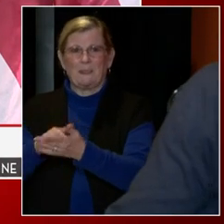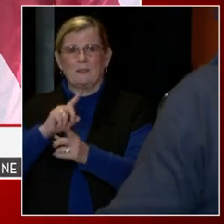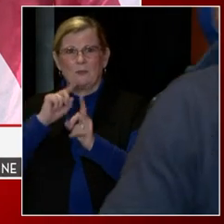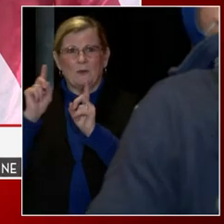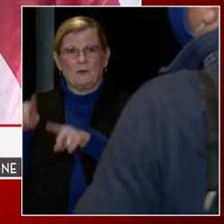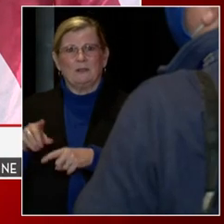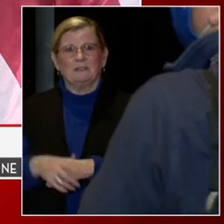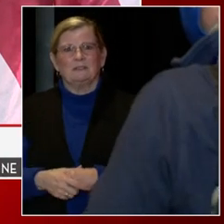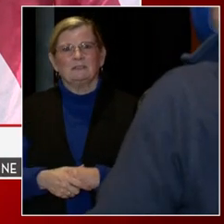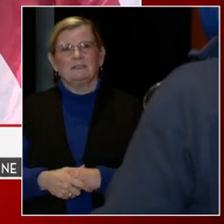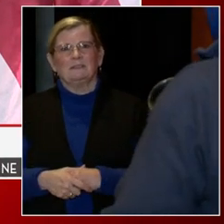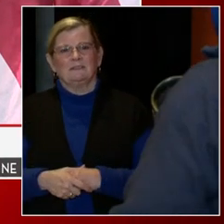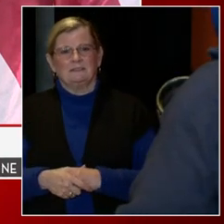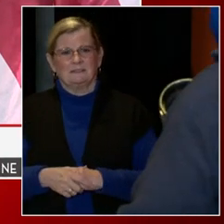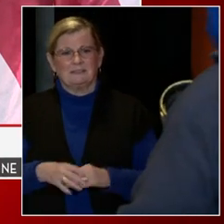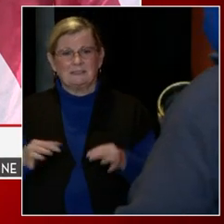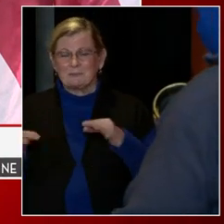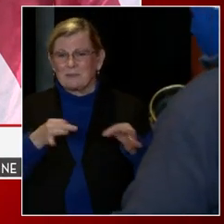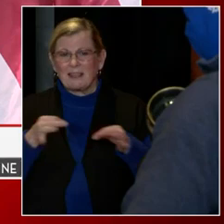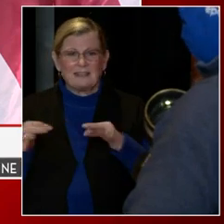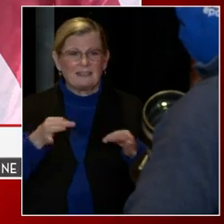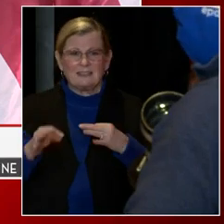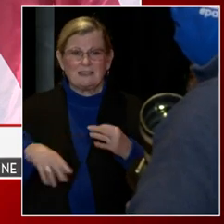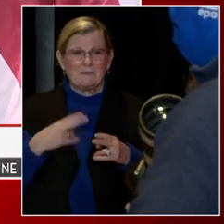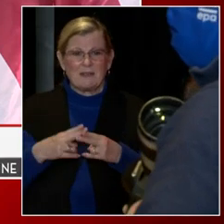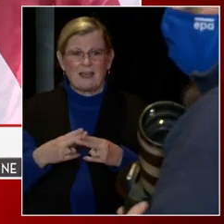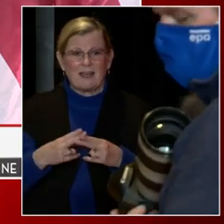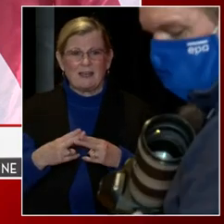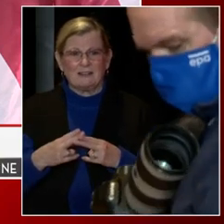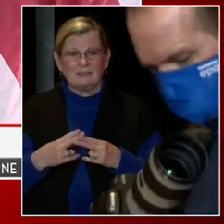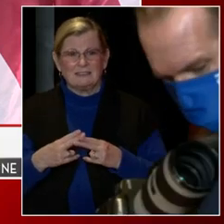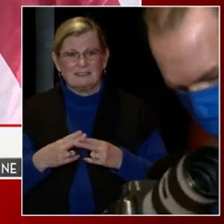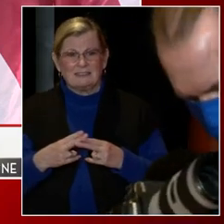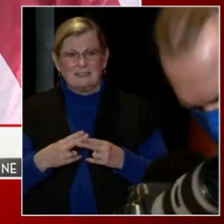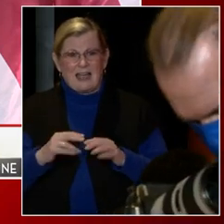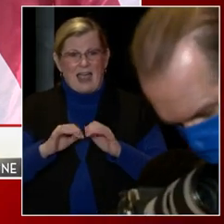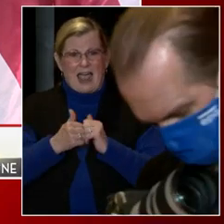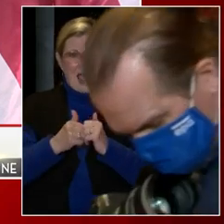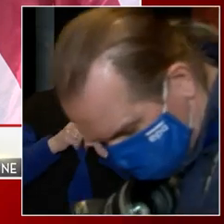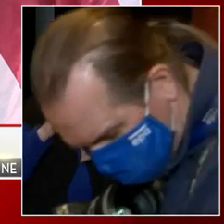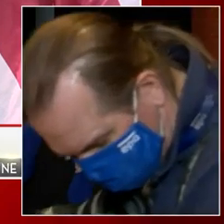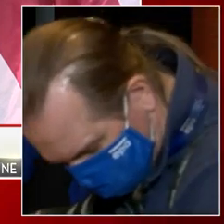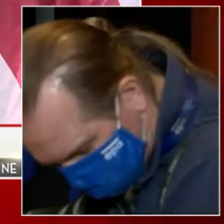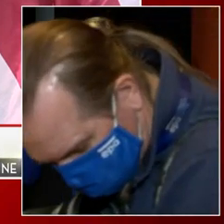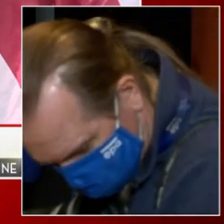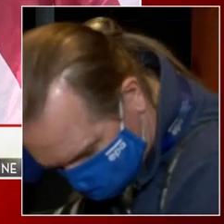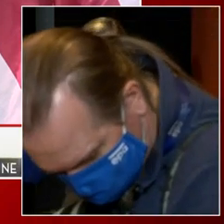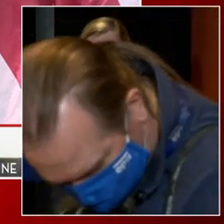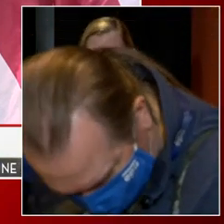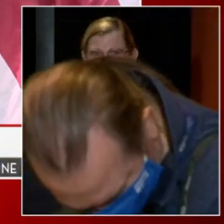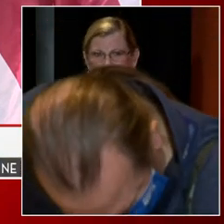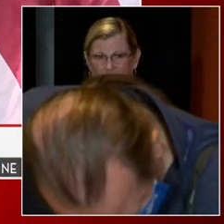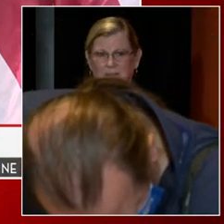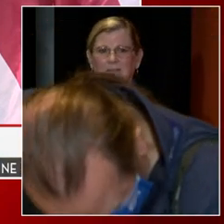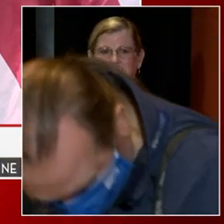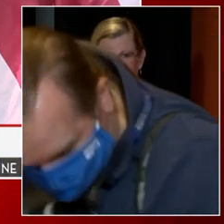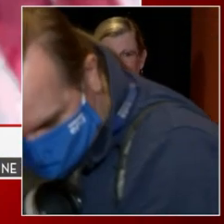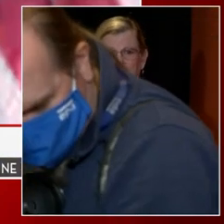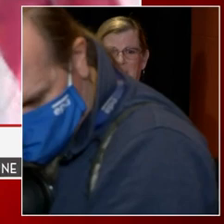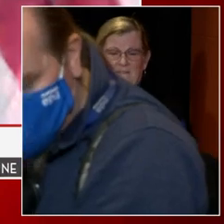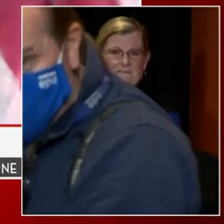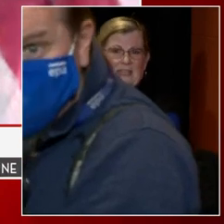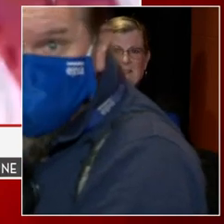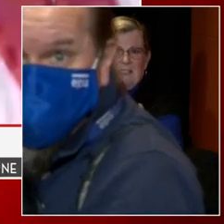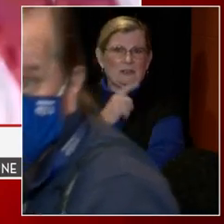additional detail related to how the Moderna vaccine should be used and which population should receive that